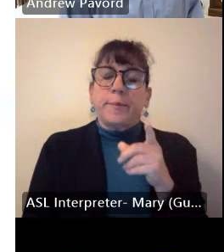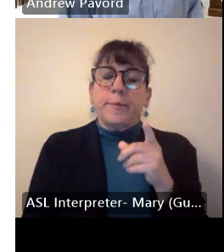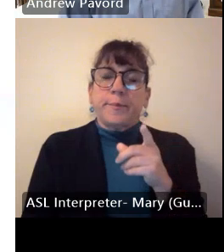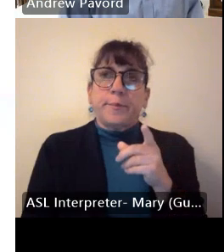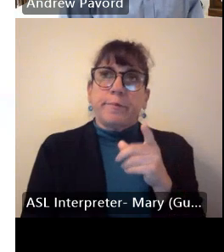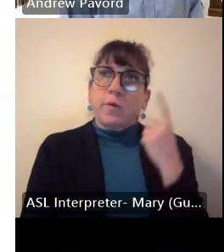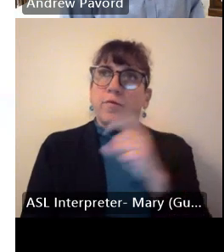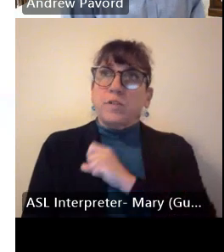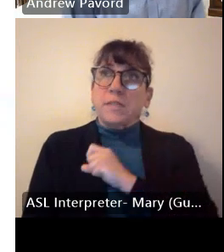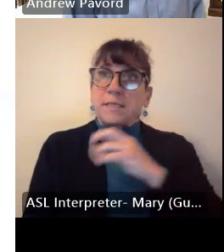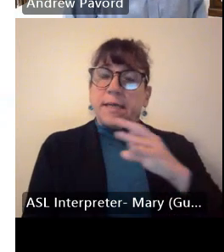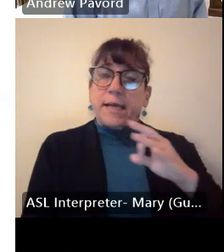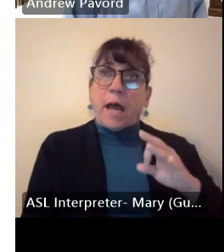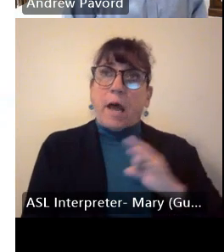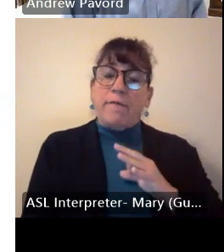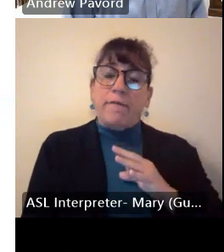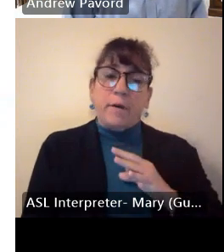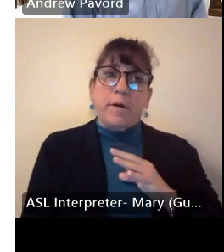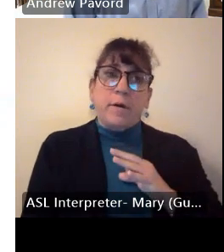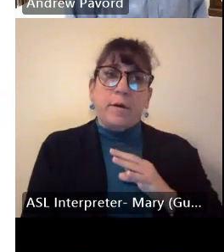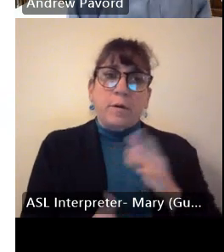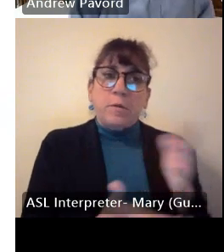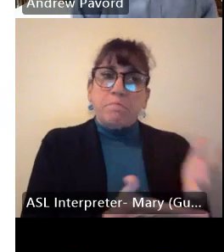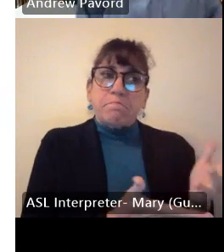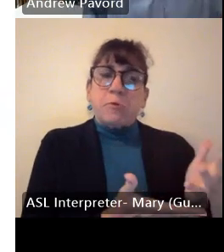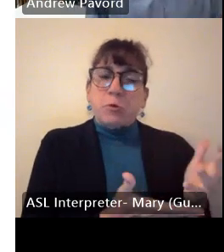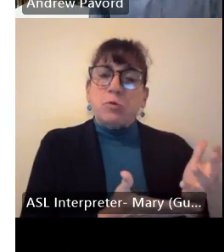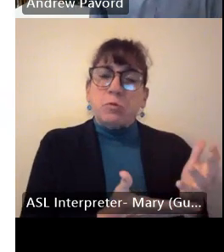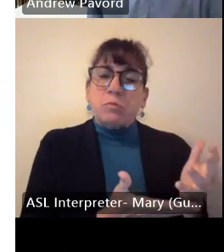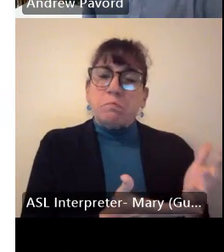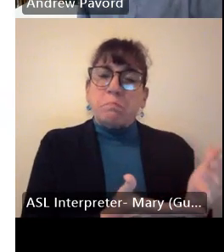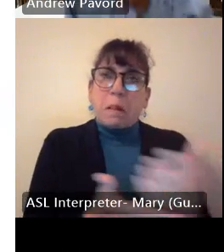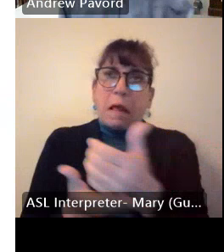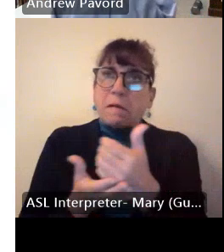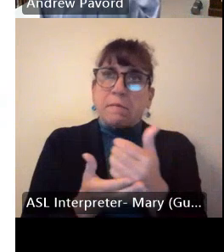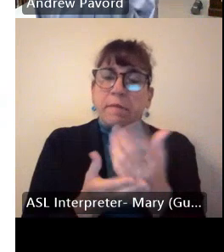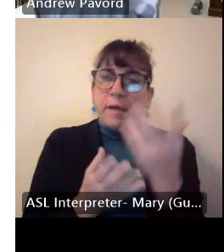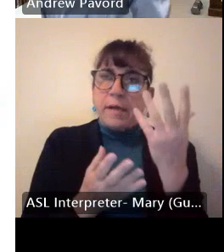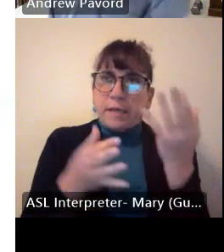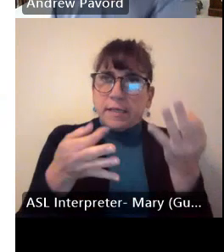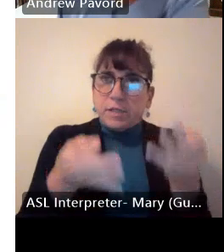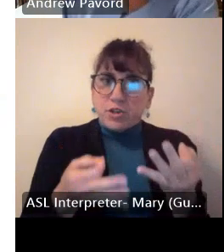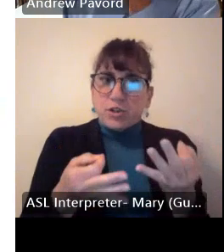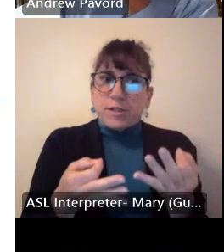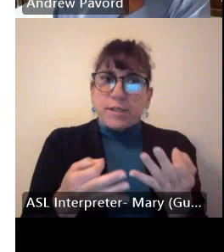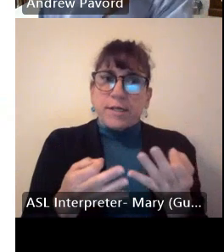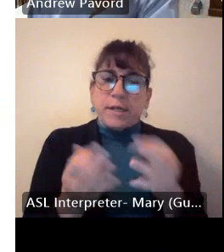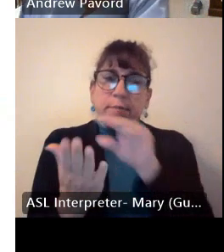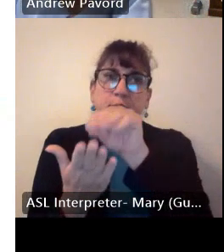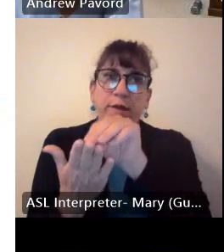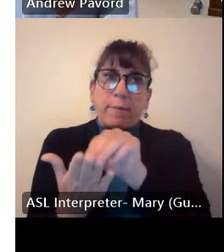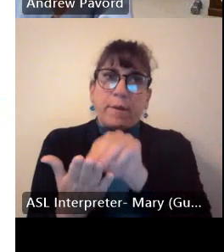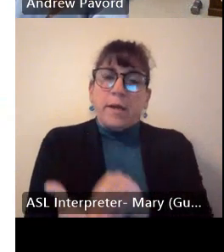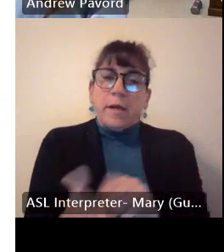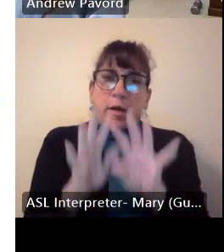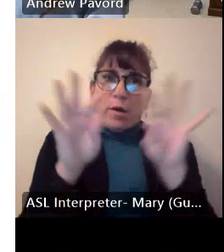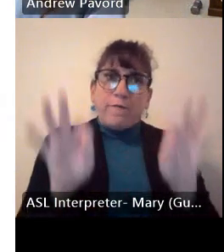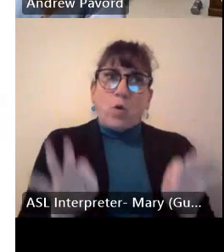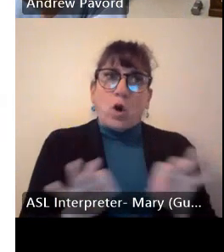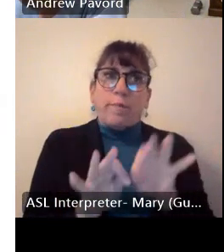staff to take all of the decisions and put them in a form that OMB will